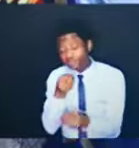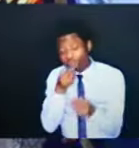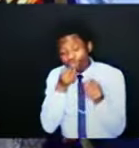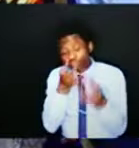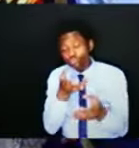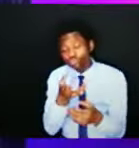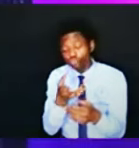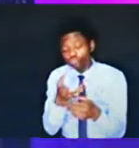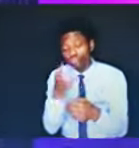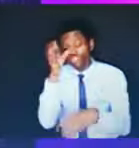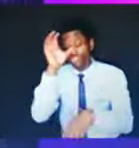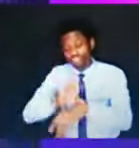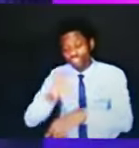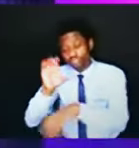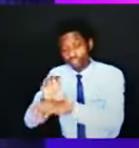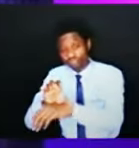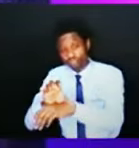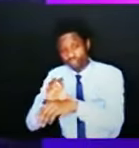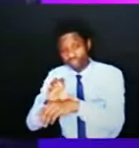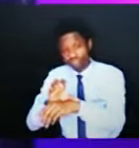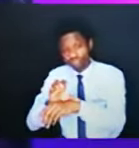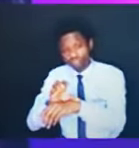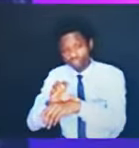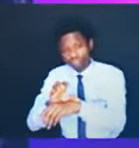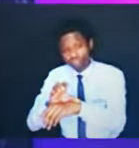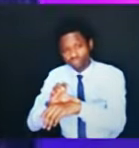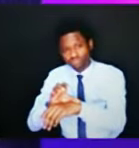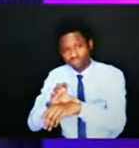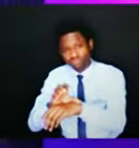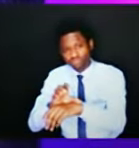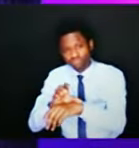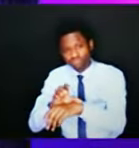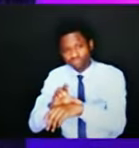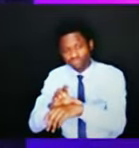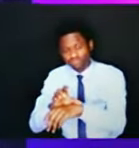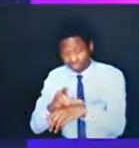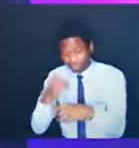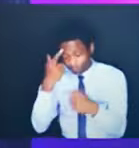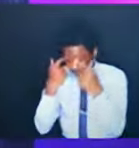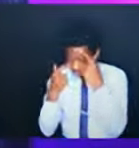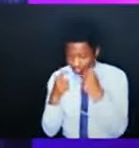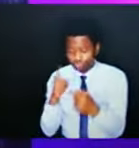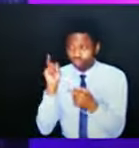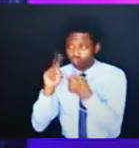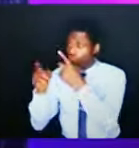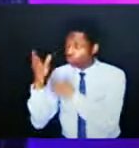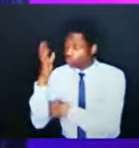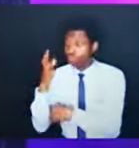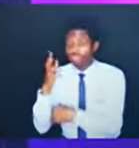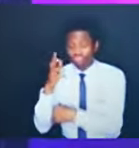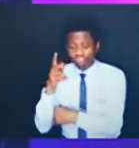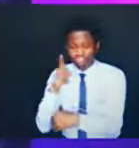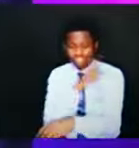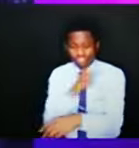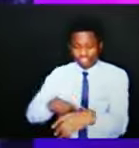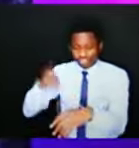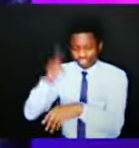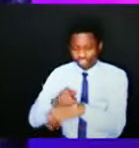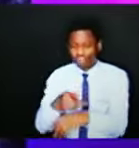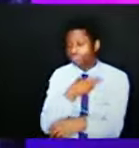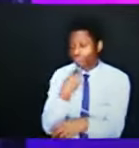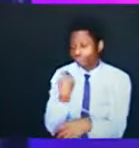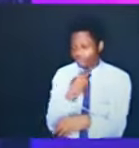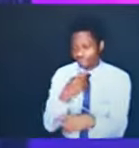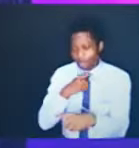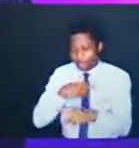God, kingdom of priests. But in the New Testament, we are not just priests, we are royals as well. So